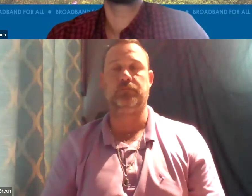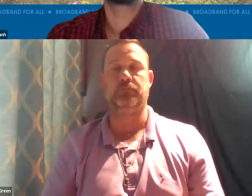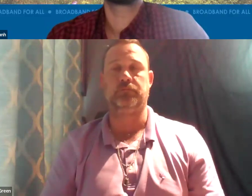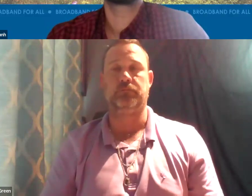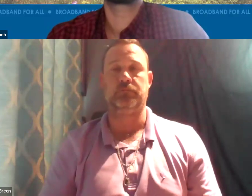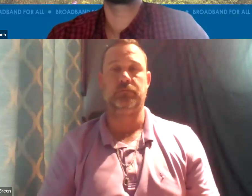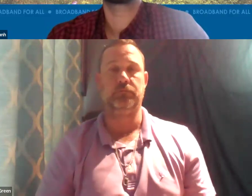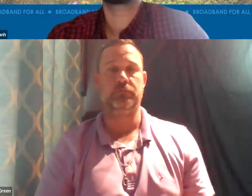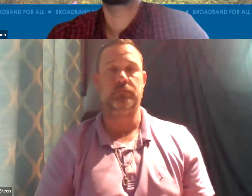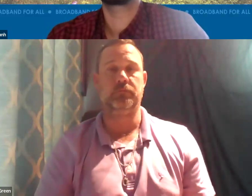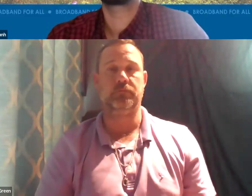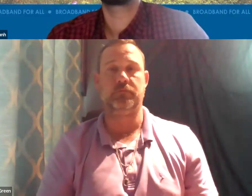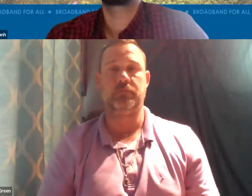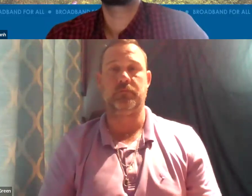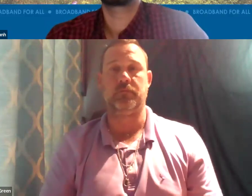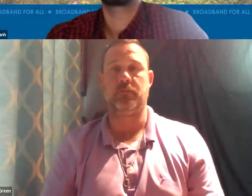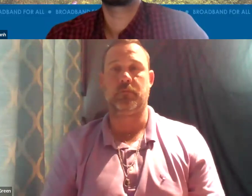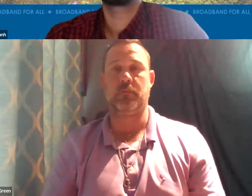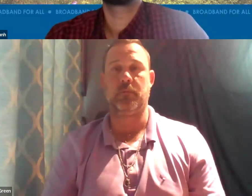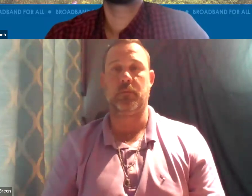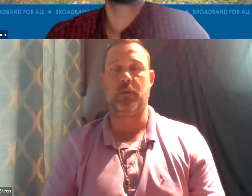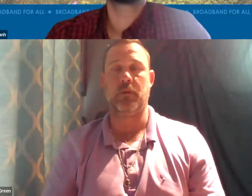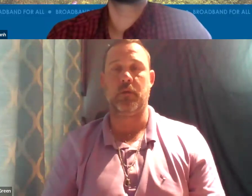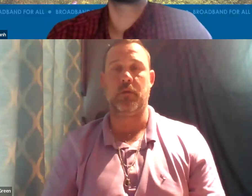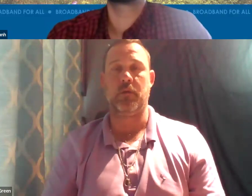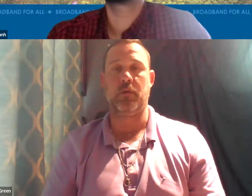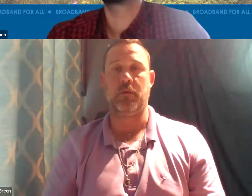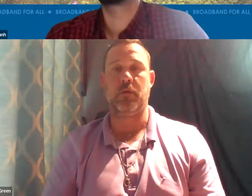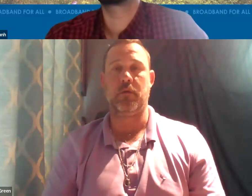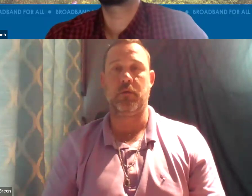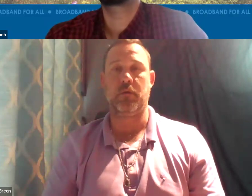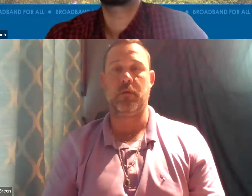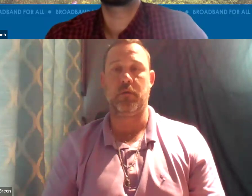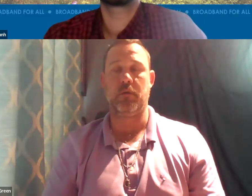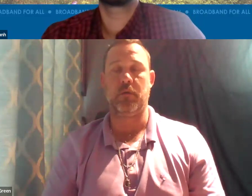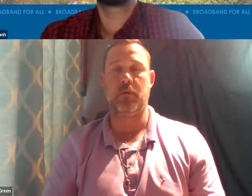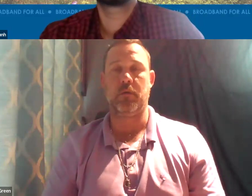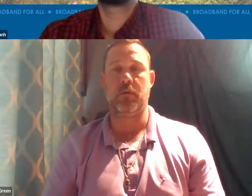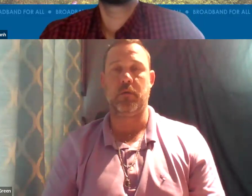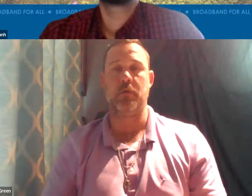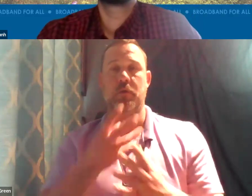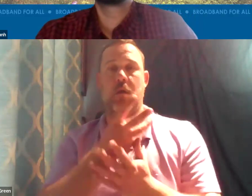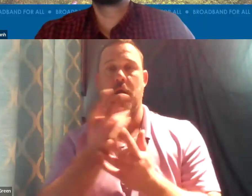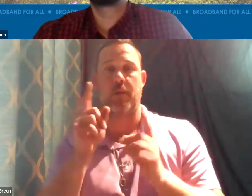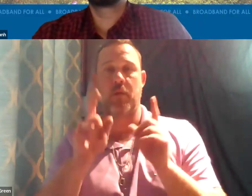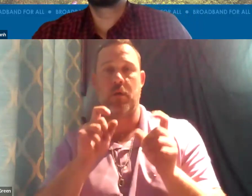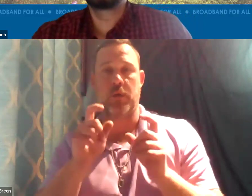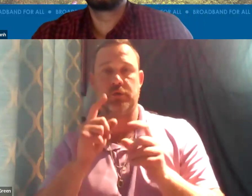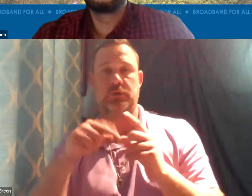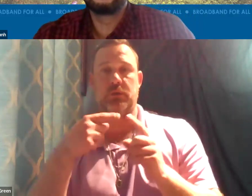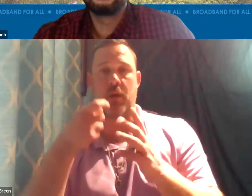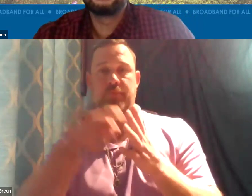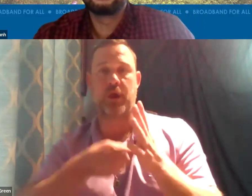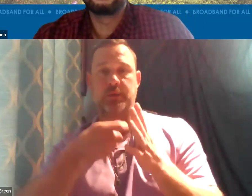And thank you, Alex. Following along the same lines and watching time as well, there's a couple questions around pricing